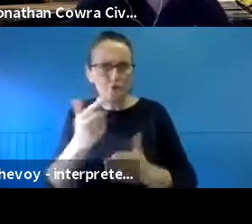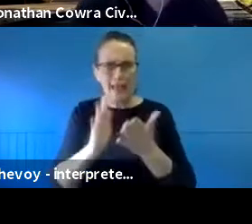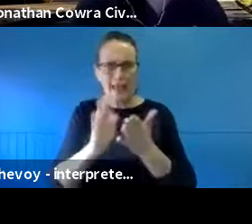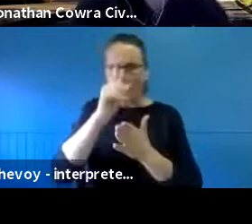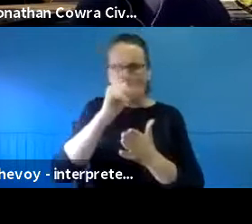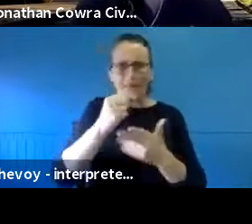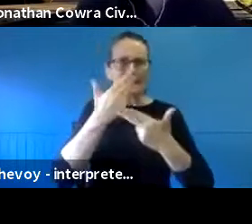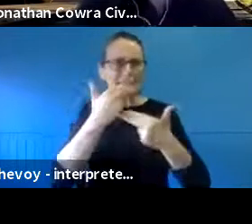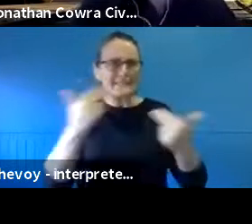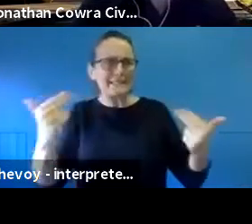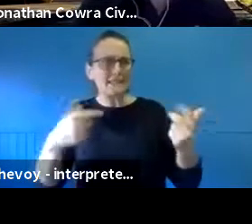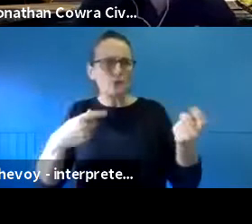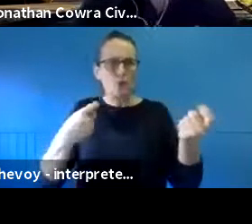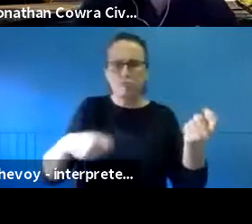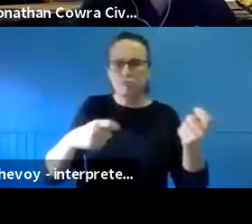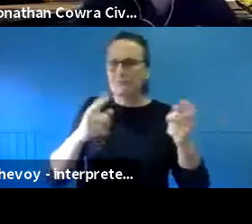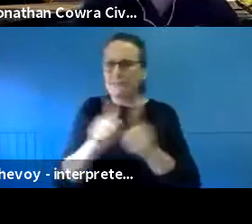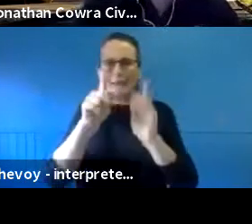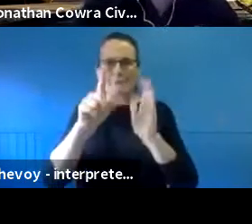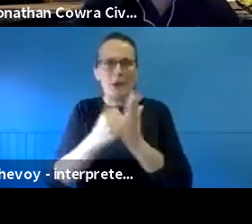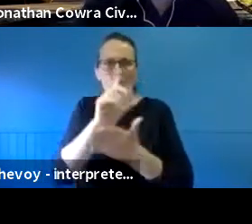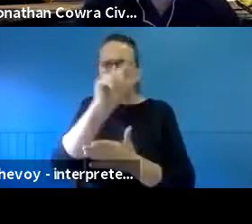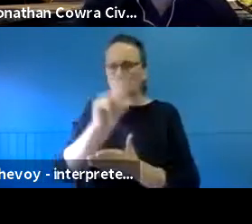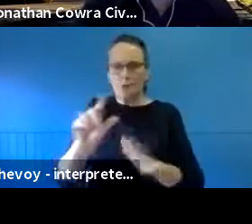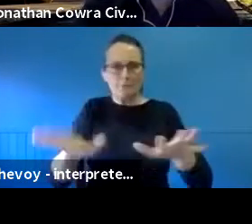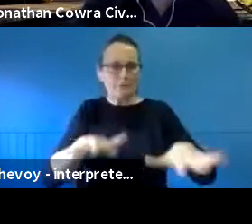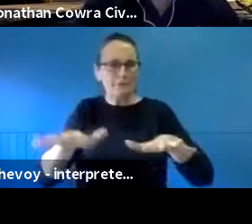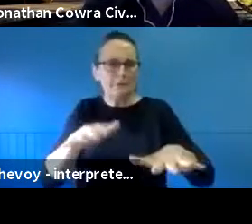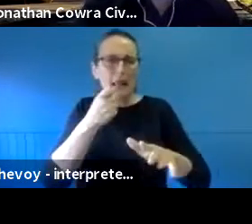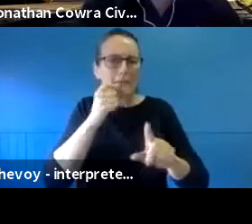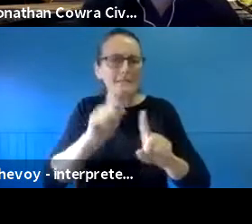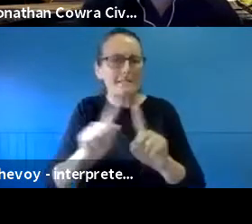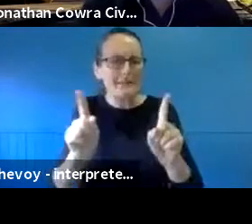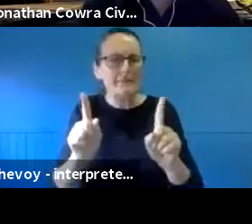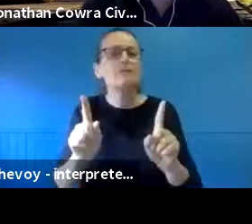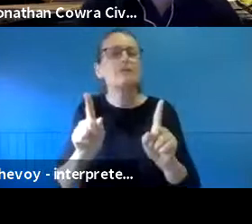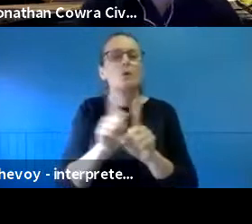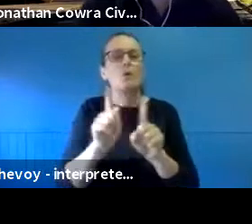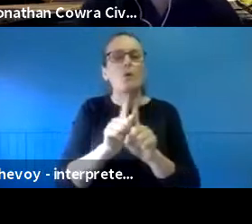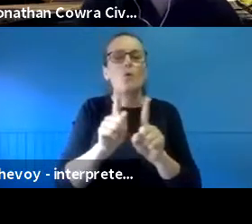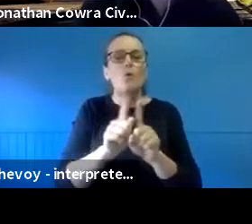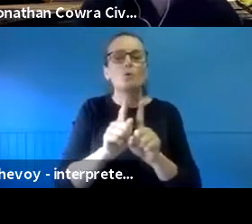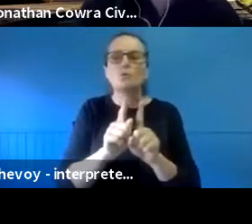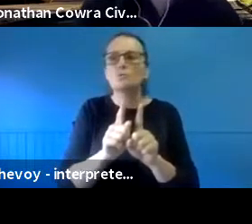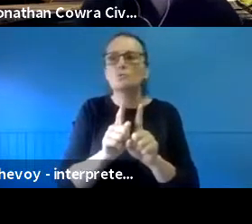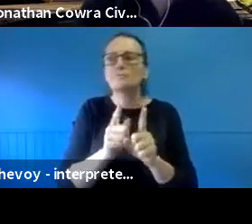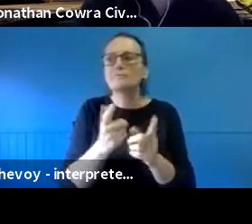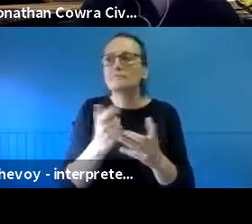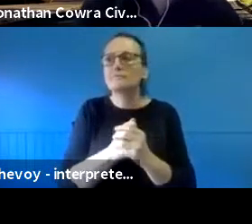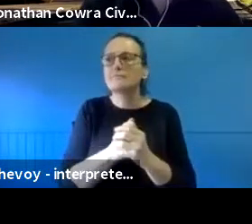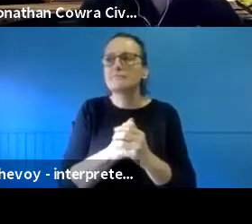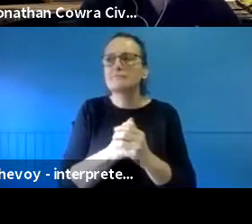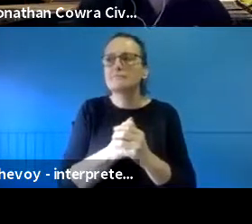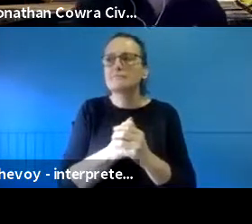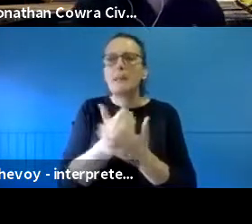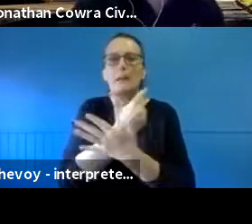sing at the same time on Zoom, for example. But also we found that there was a a strong sense in the sector that they wanted